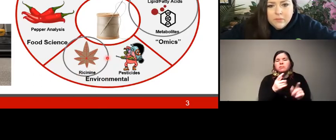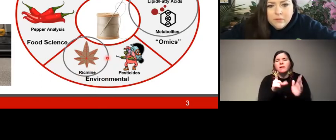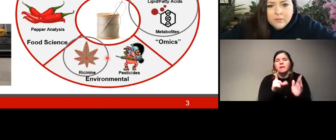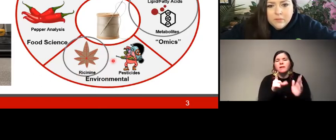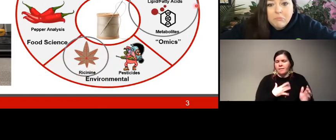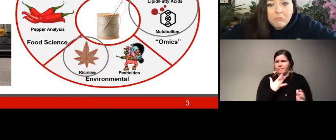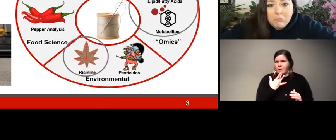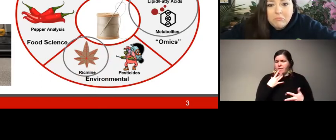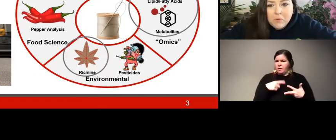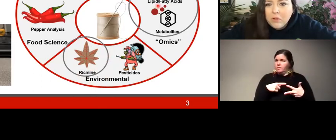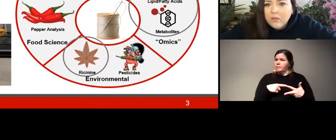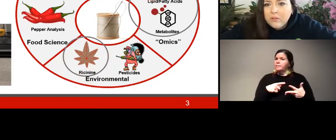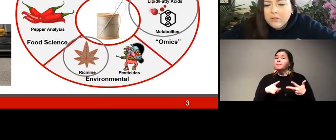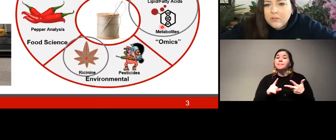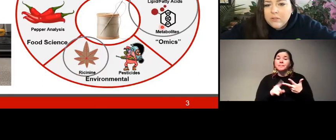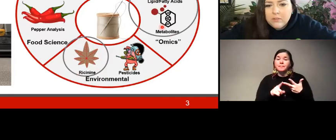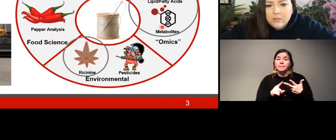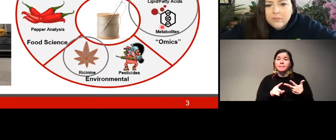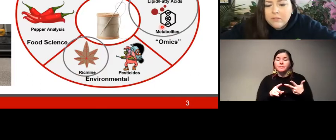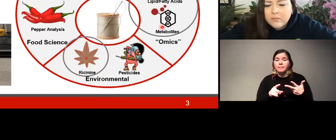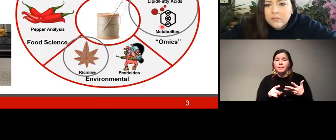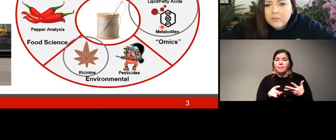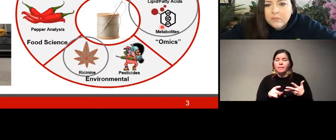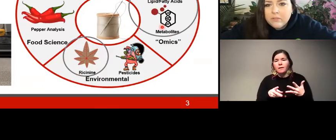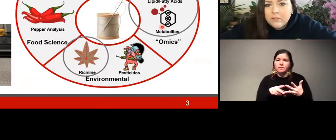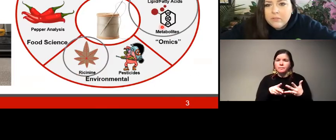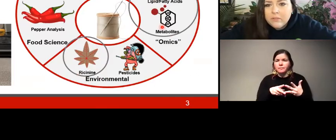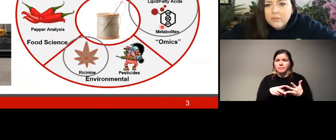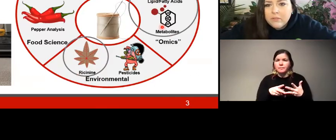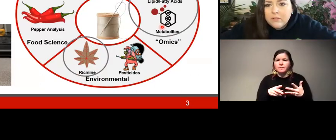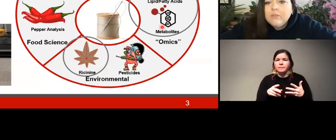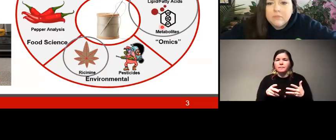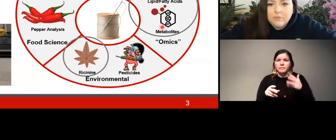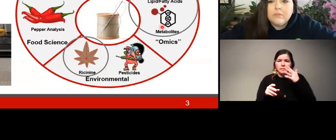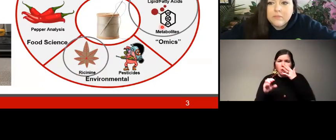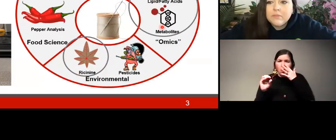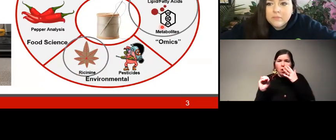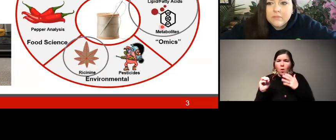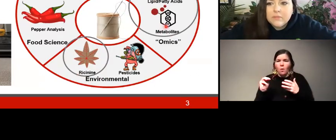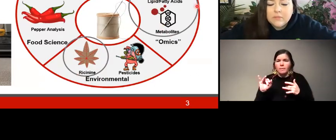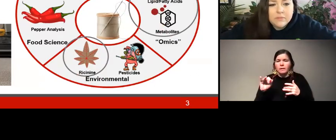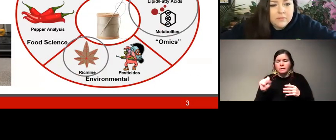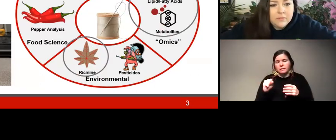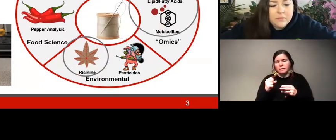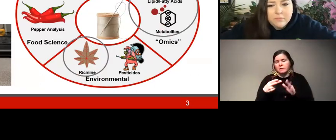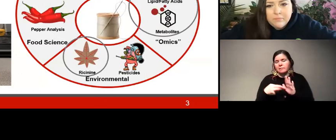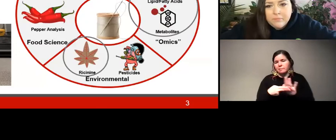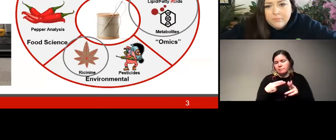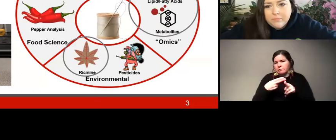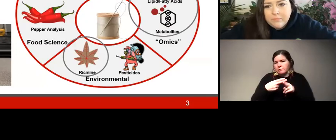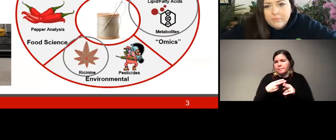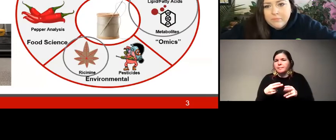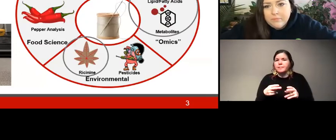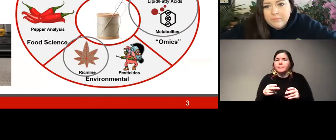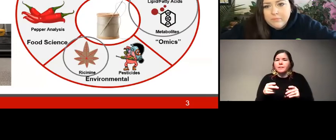favorite projects that I've done. And I've also done a lot of what we call omics in the mass spec community. So it really is just, I've looked